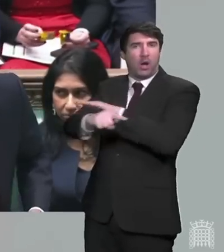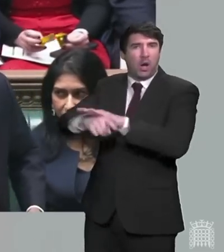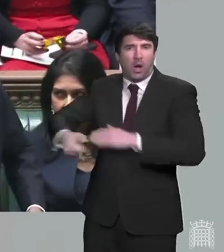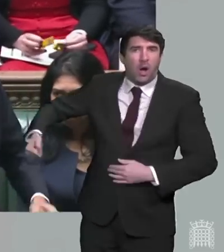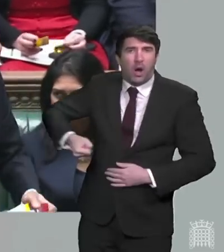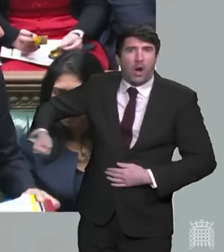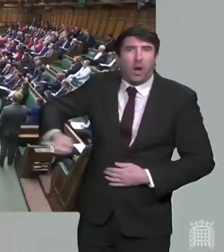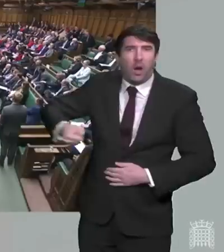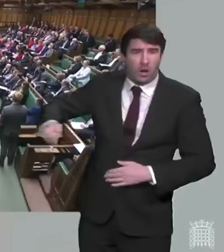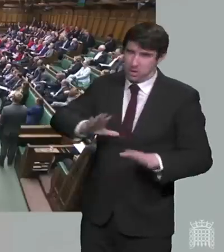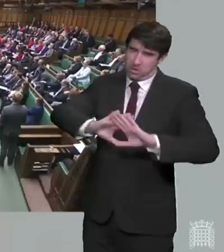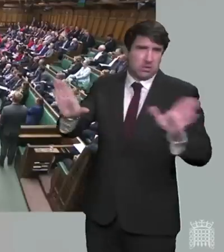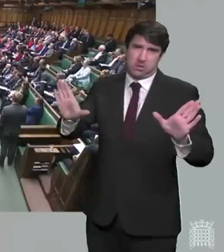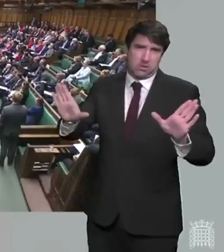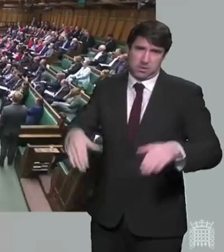people dying needlessly.